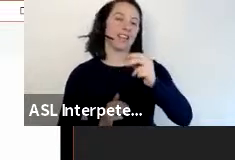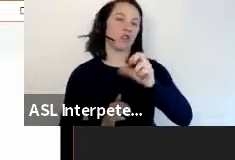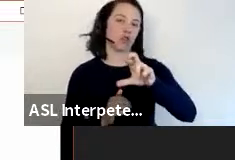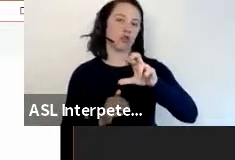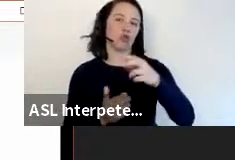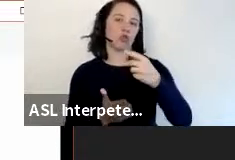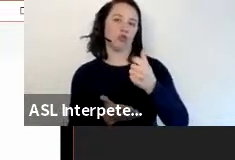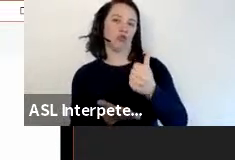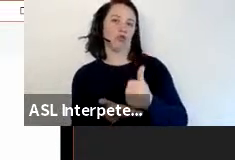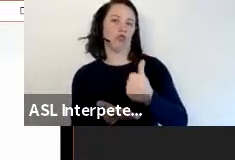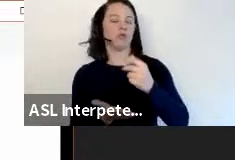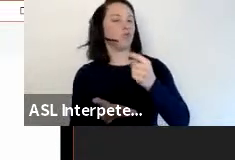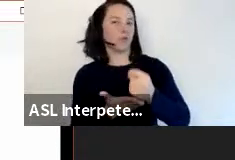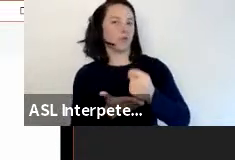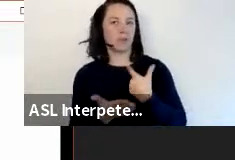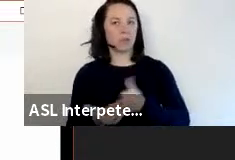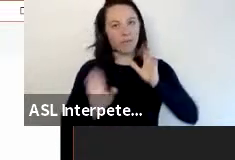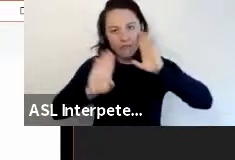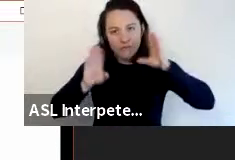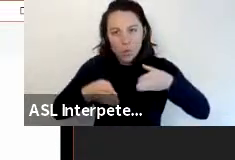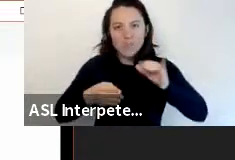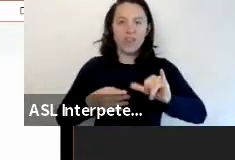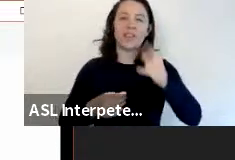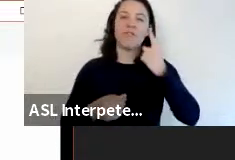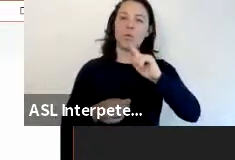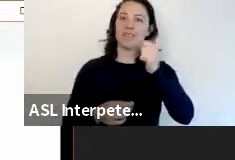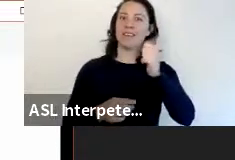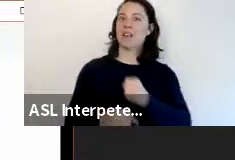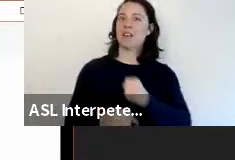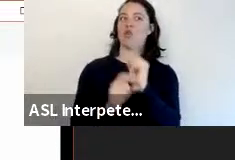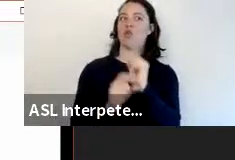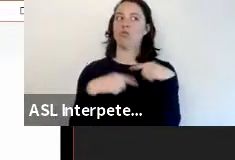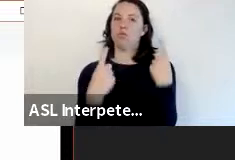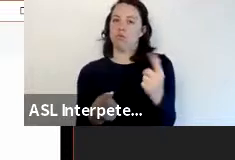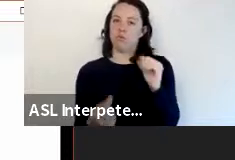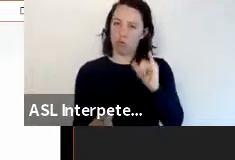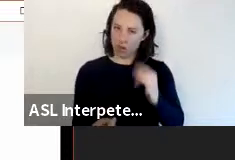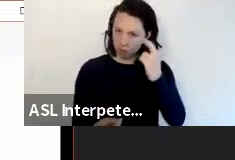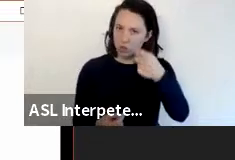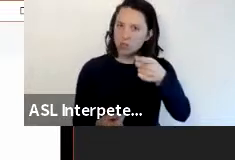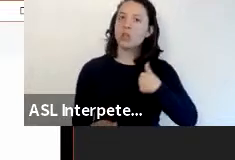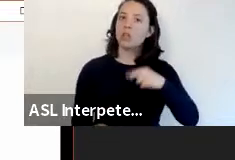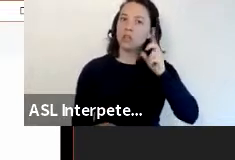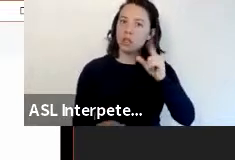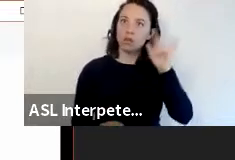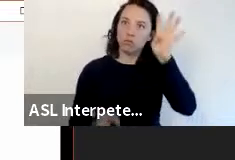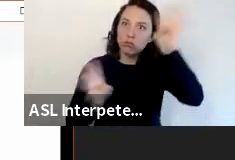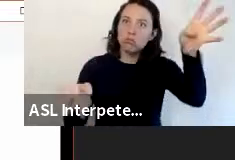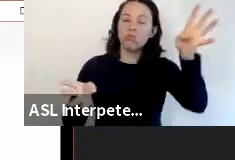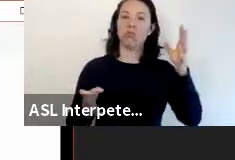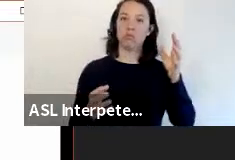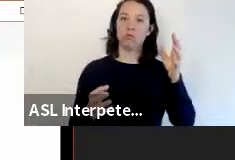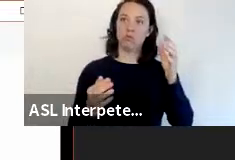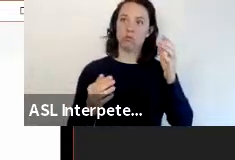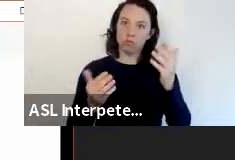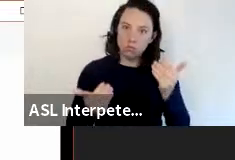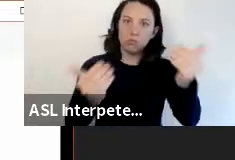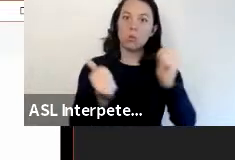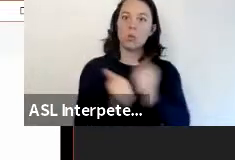of the reason why they were able to come up with these vaccines so quickly. It's because we've been working on it for such a long